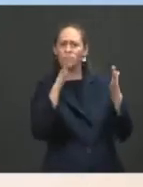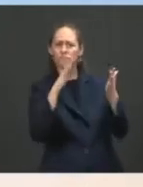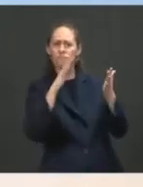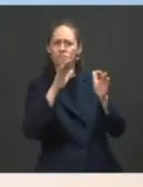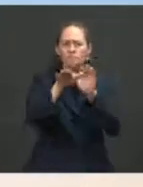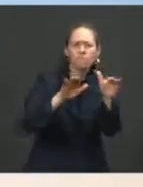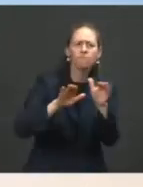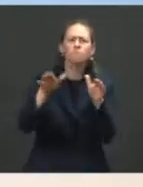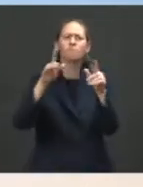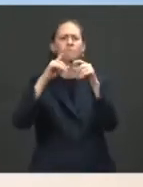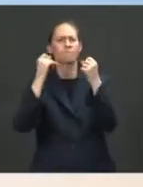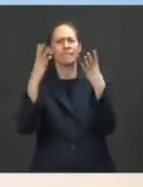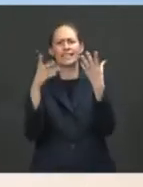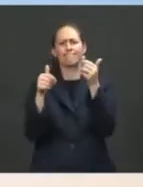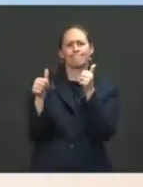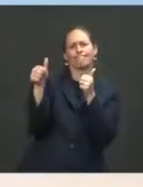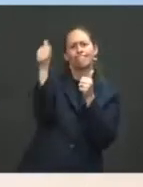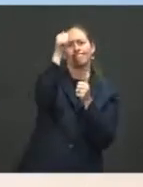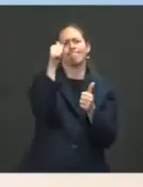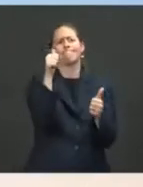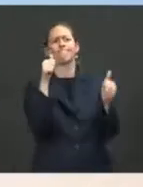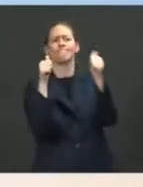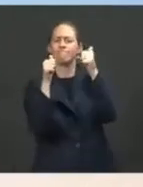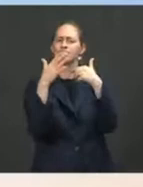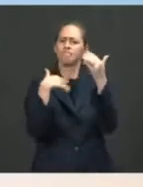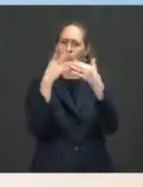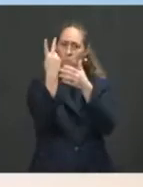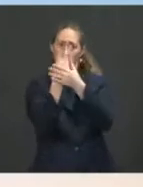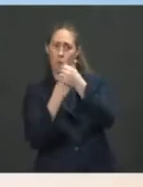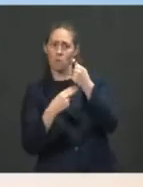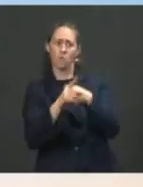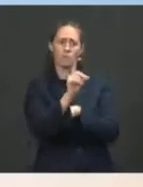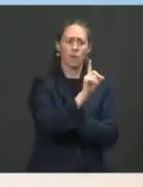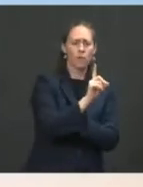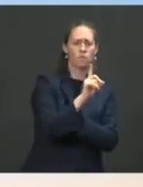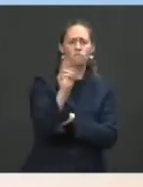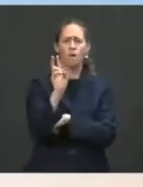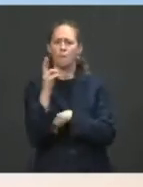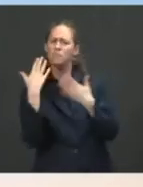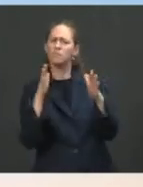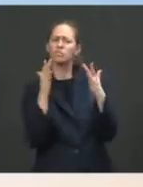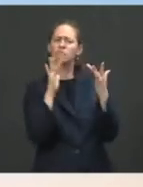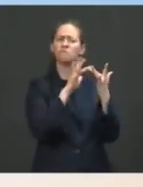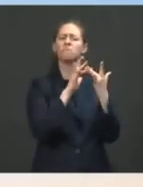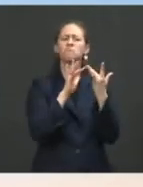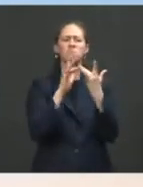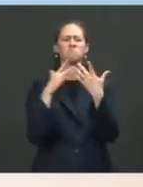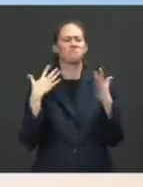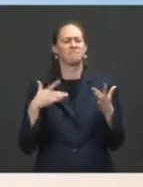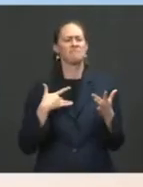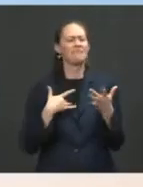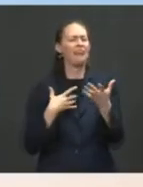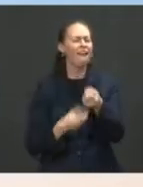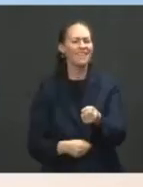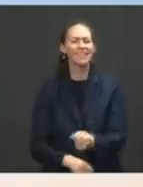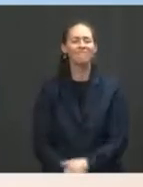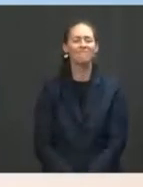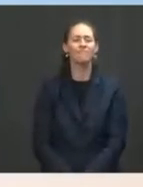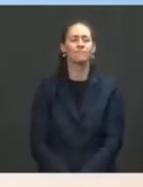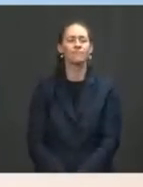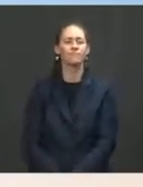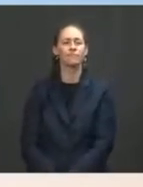and members across all political backgrounds in our caucus, so you can be confident in that. And on today's vaccine